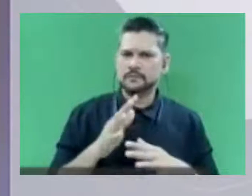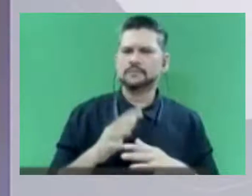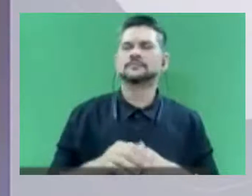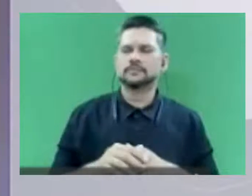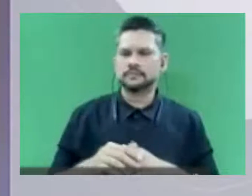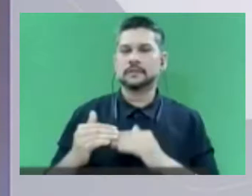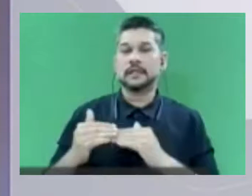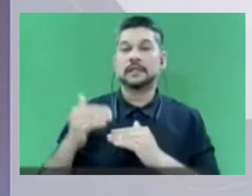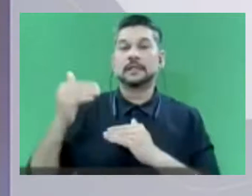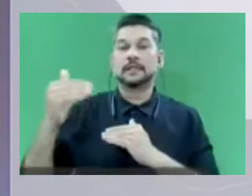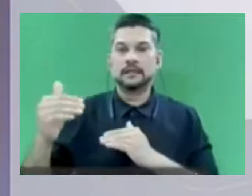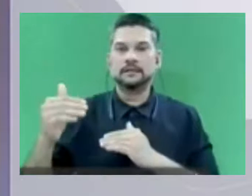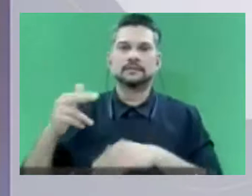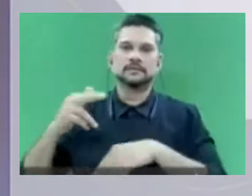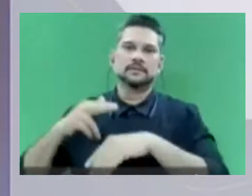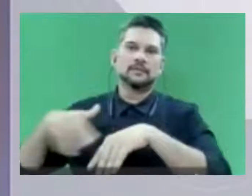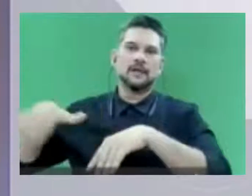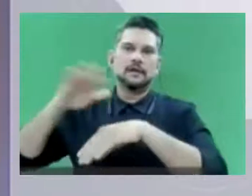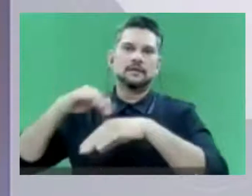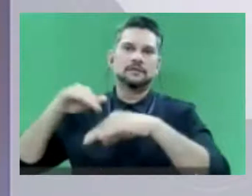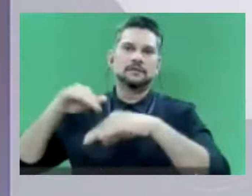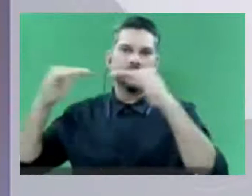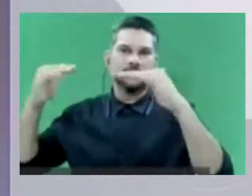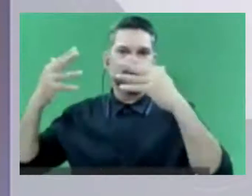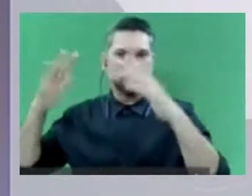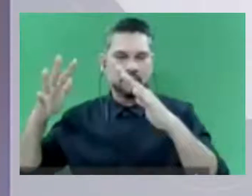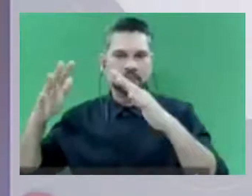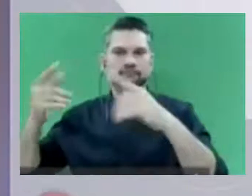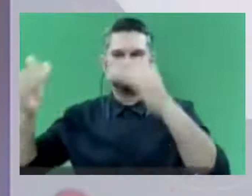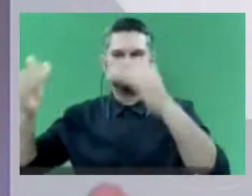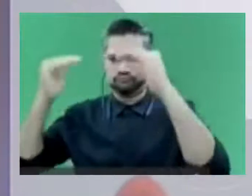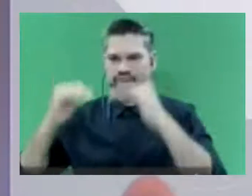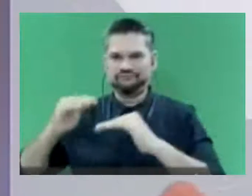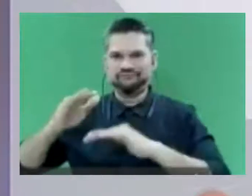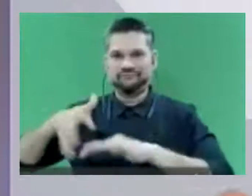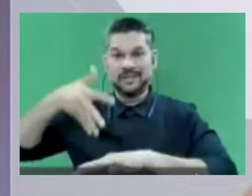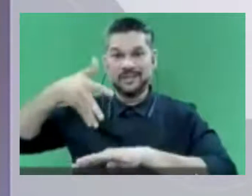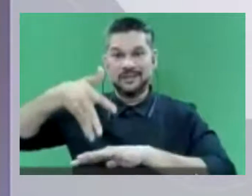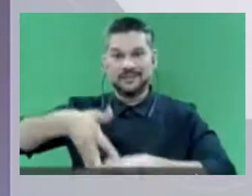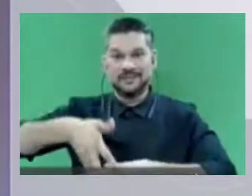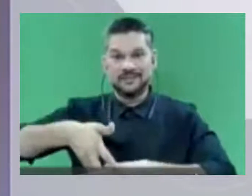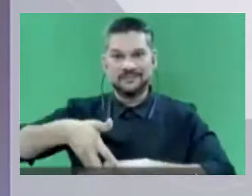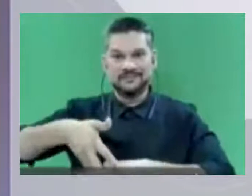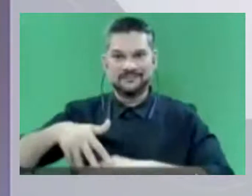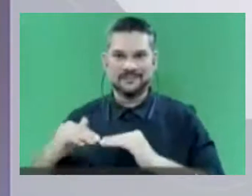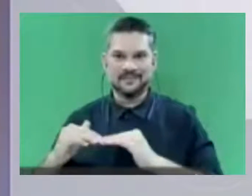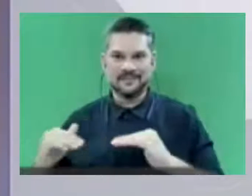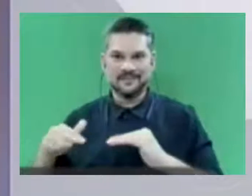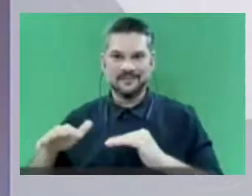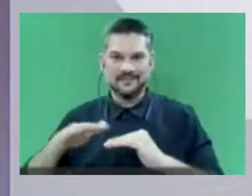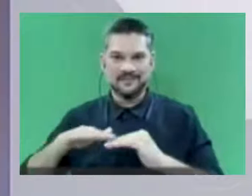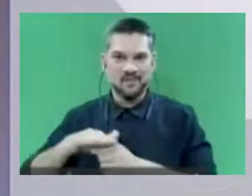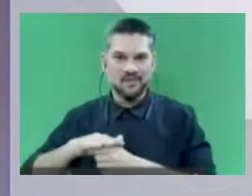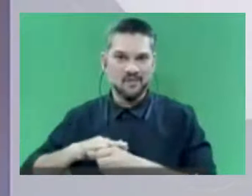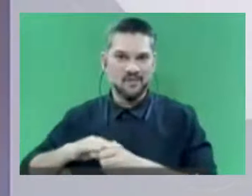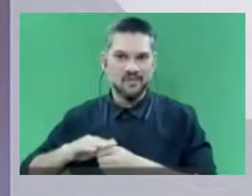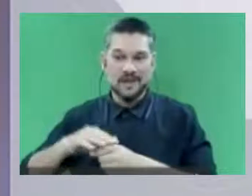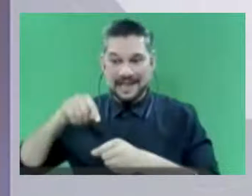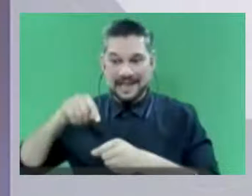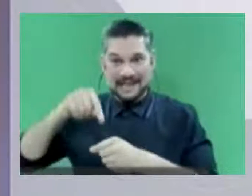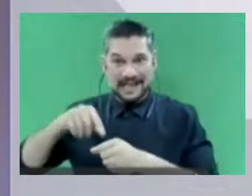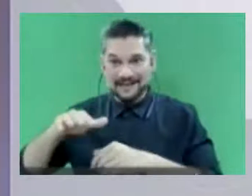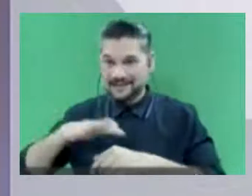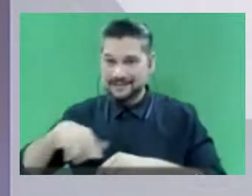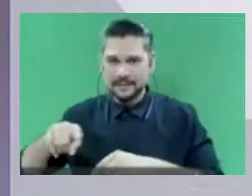level. Then when the trainings are done at the grassroots level, then it's again a different community, not the